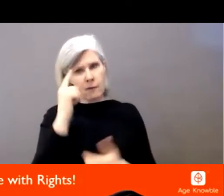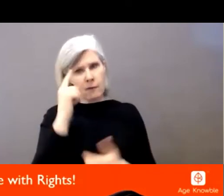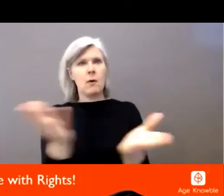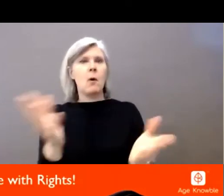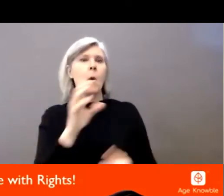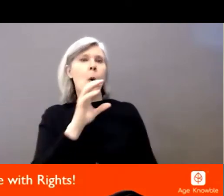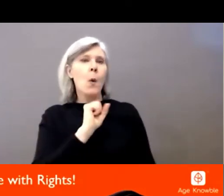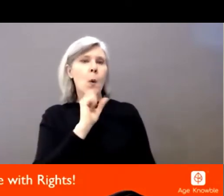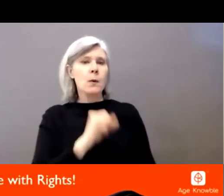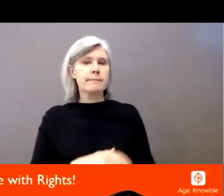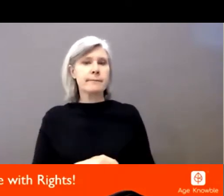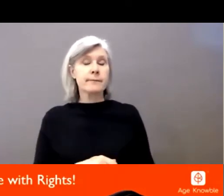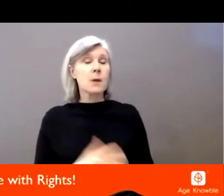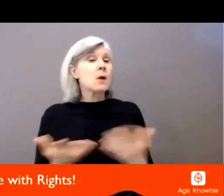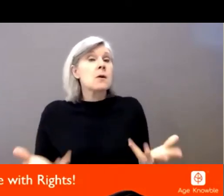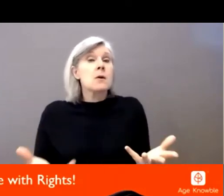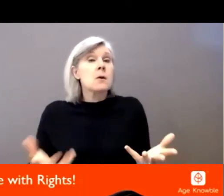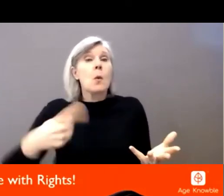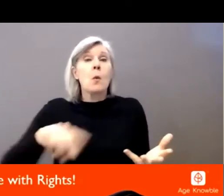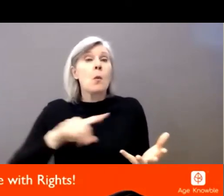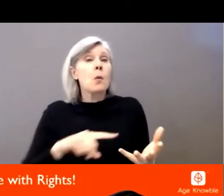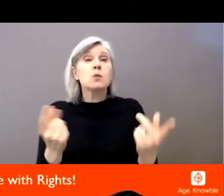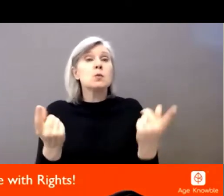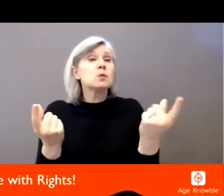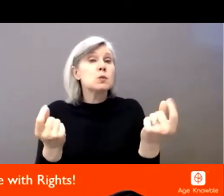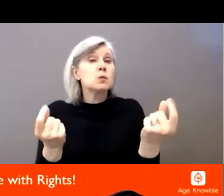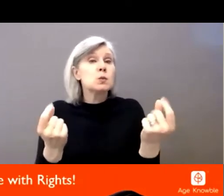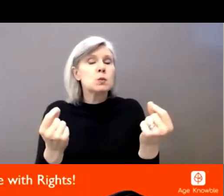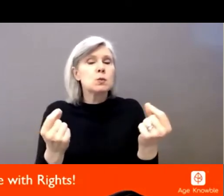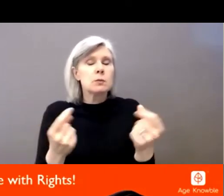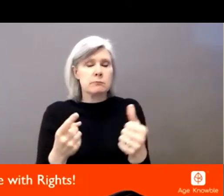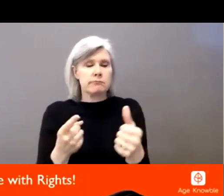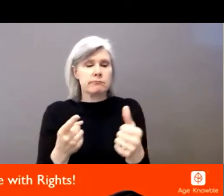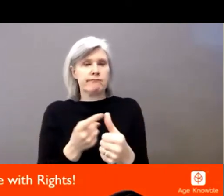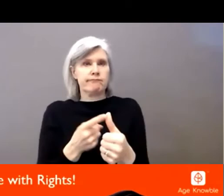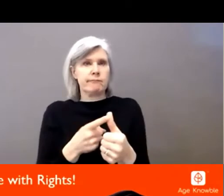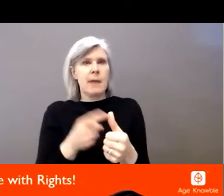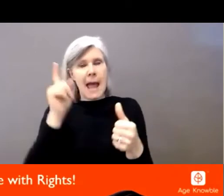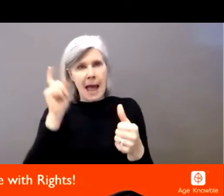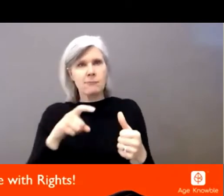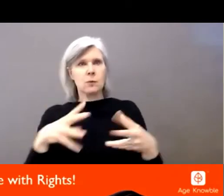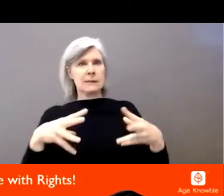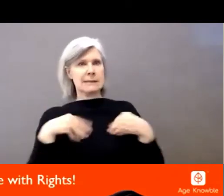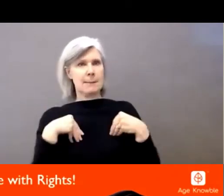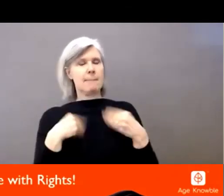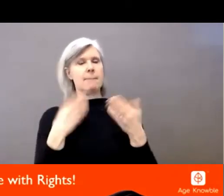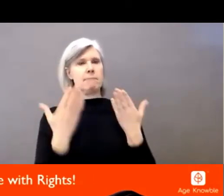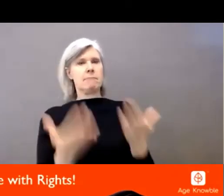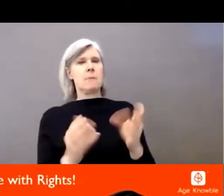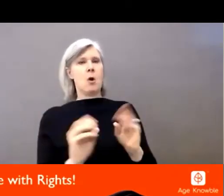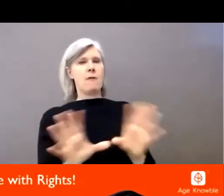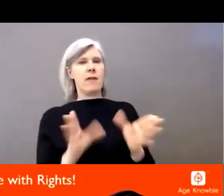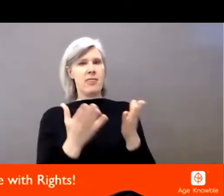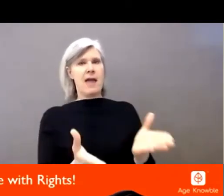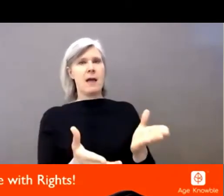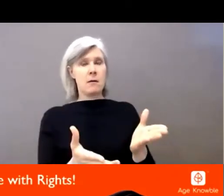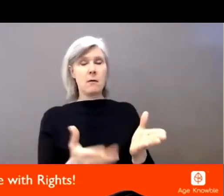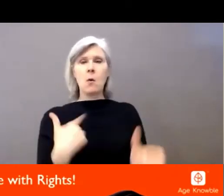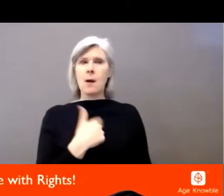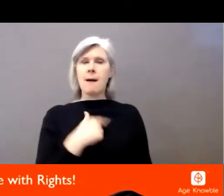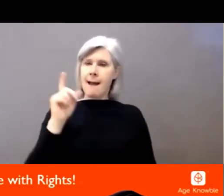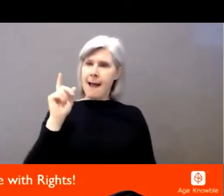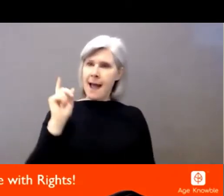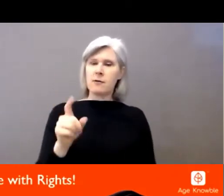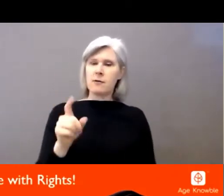forms. We need to recognize it in others and stop it. We need to recognize it in institutions and stop it. And we need